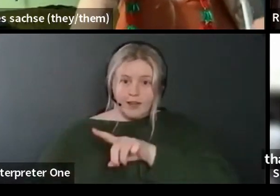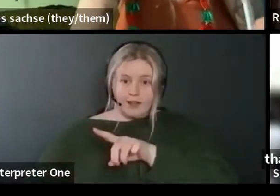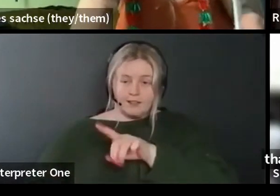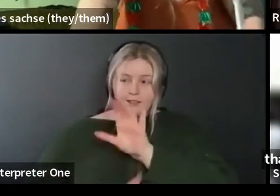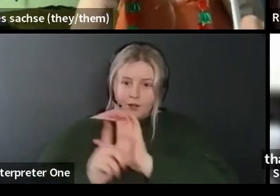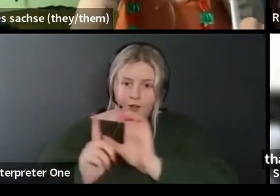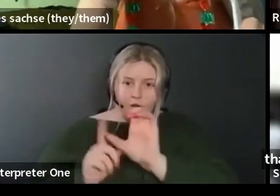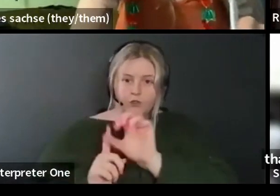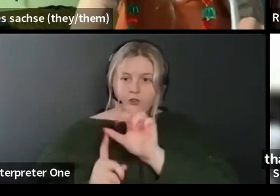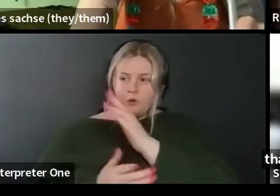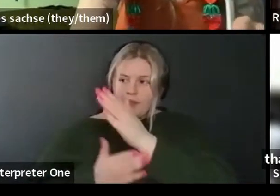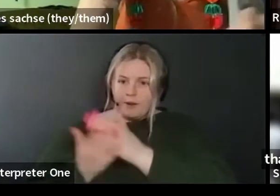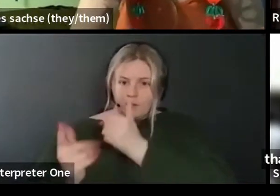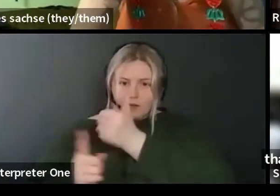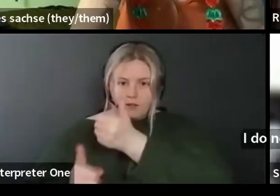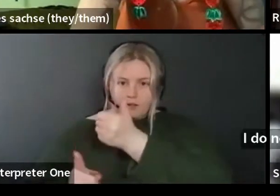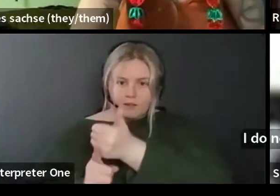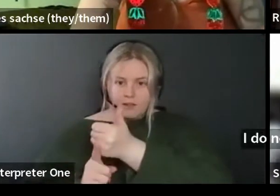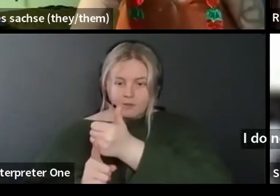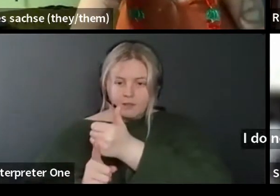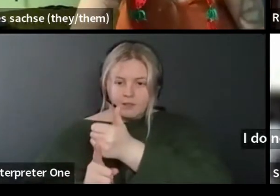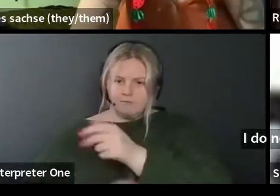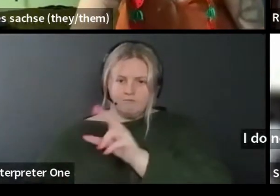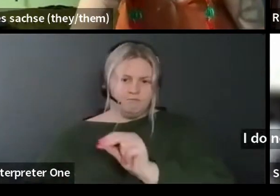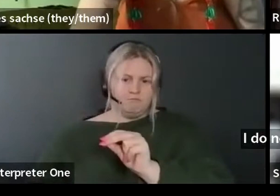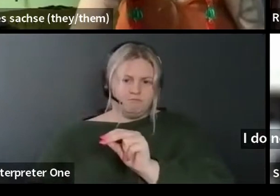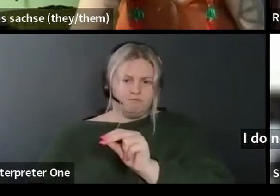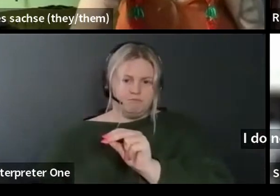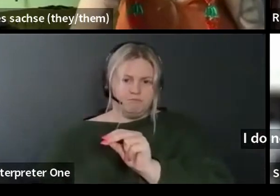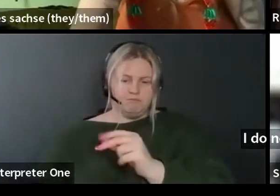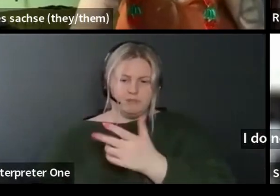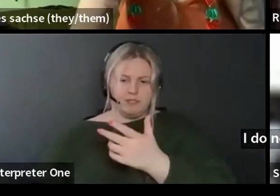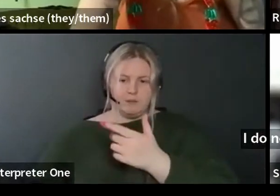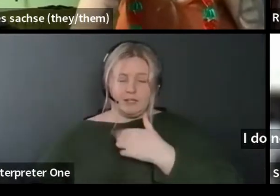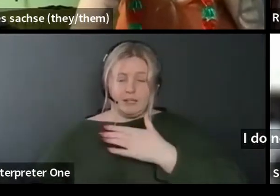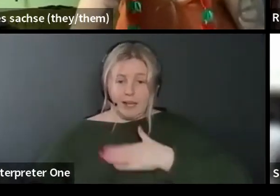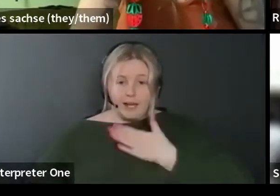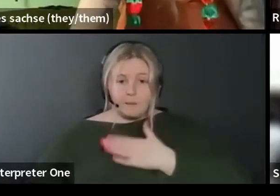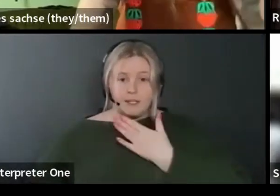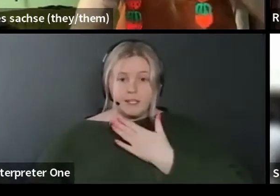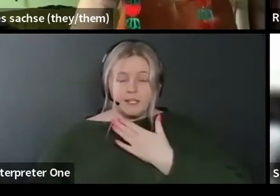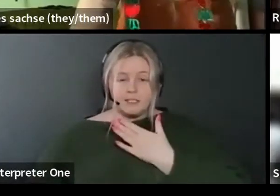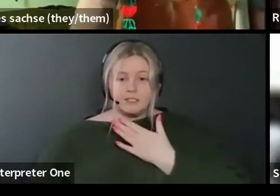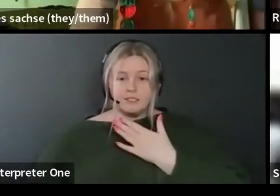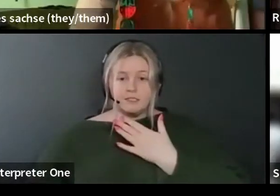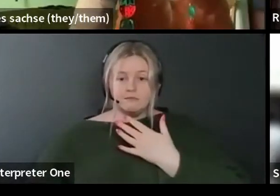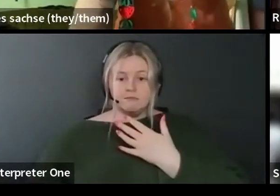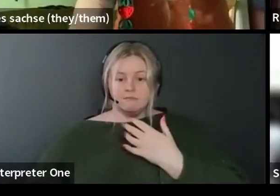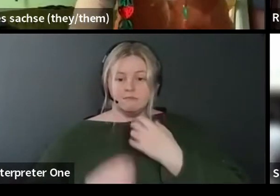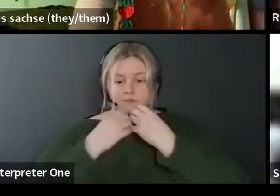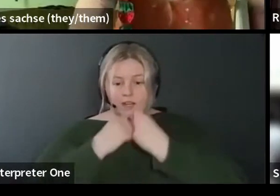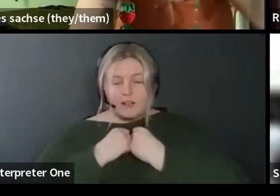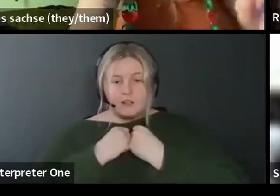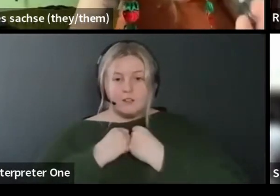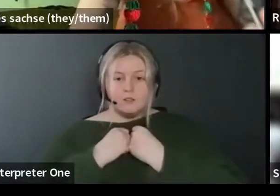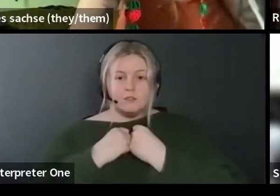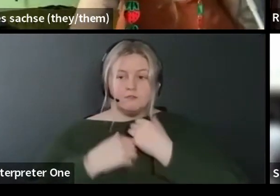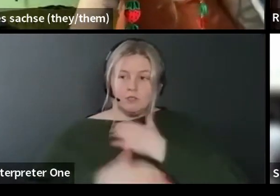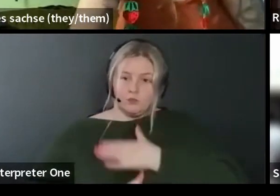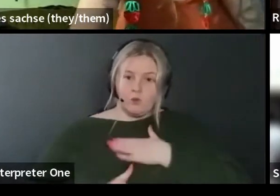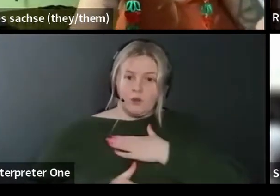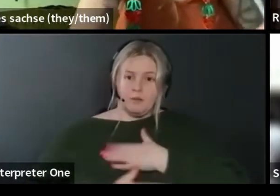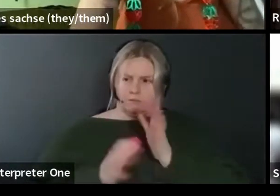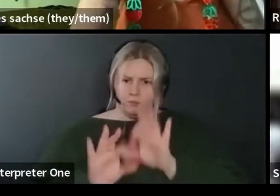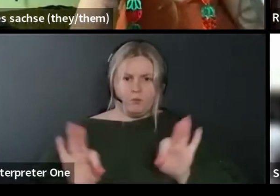losing pleasure matters too, joy matters too. And we talk